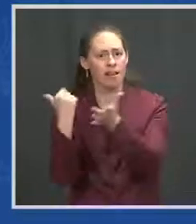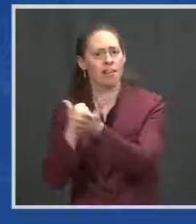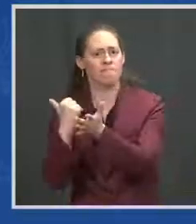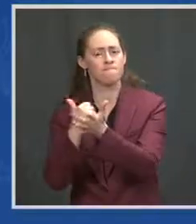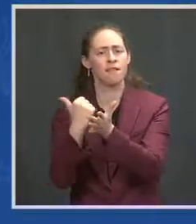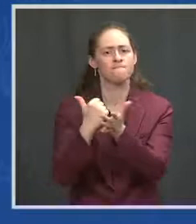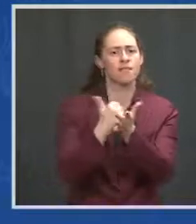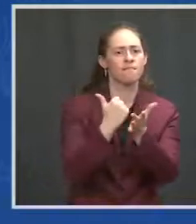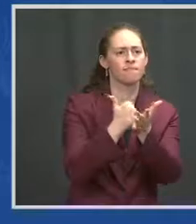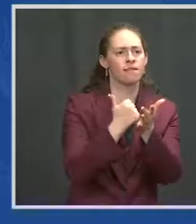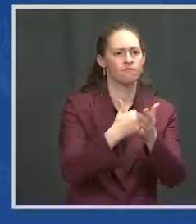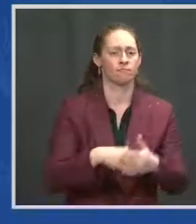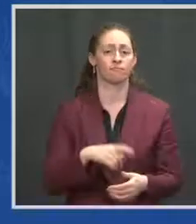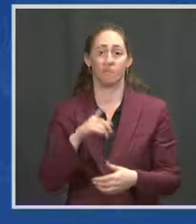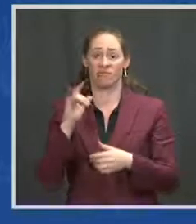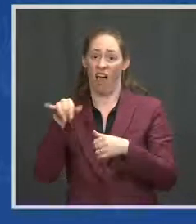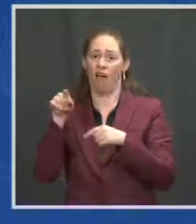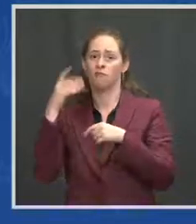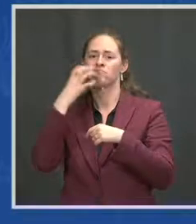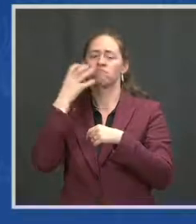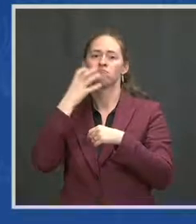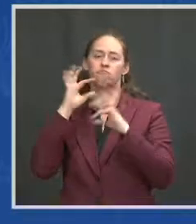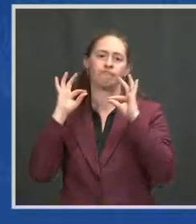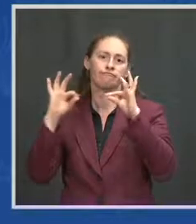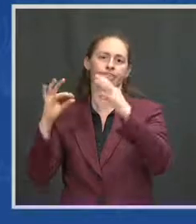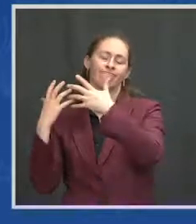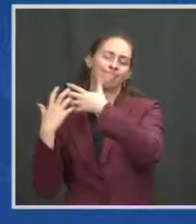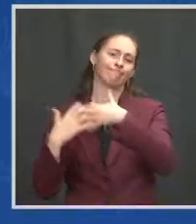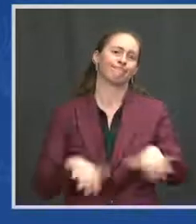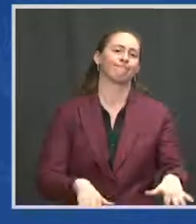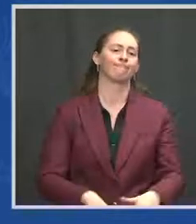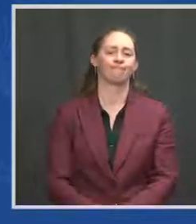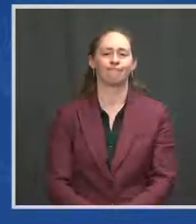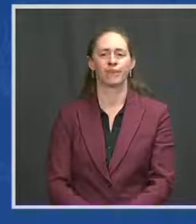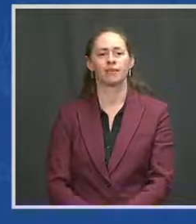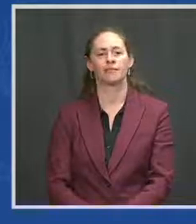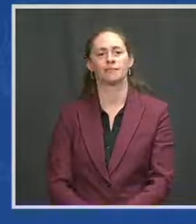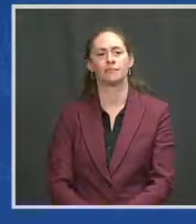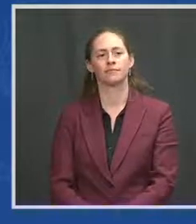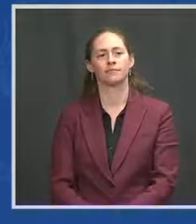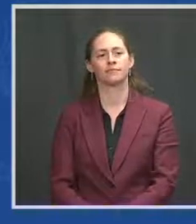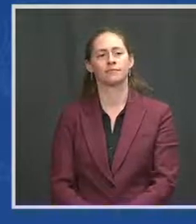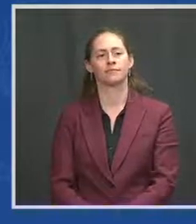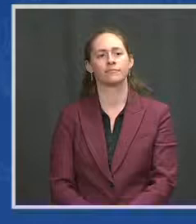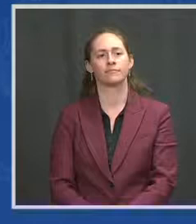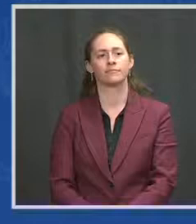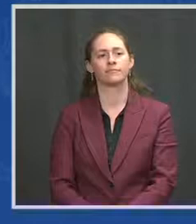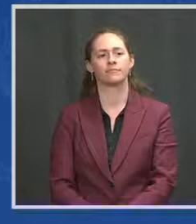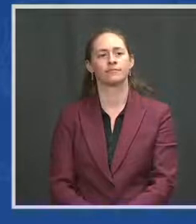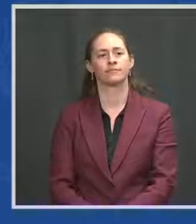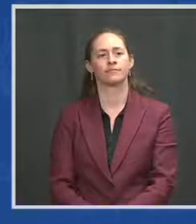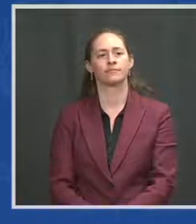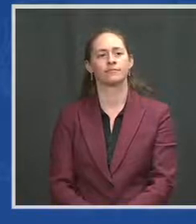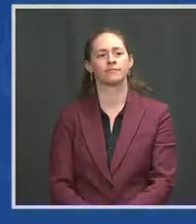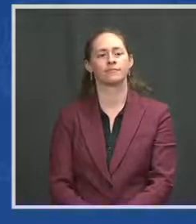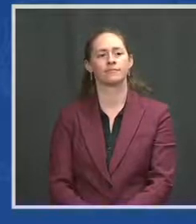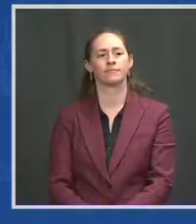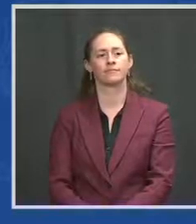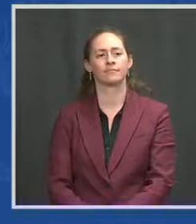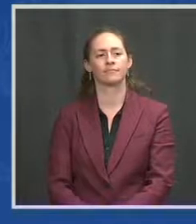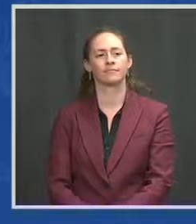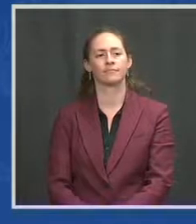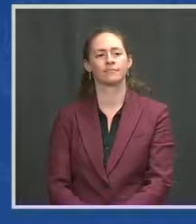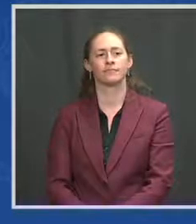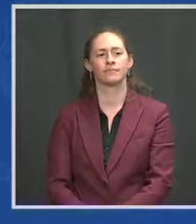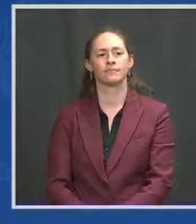We're really decentralized in Ohio, Mr. President. We have 113 local health departments. And yeah. It's the local health departments, it's the mayors, it's